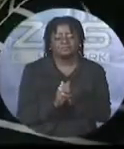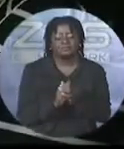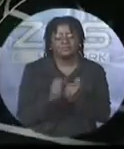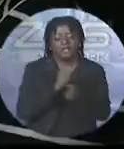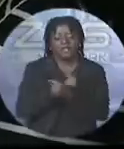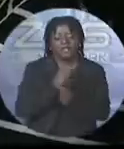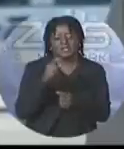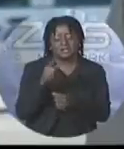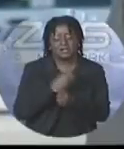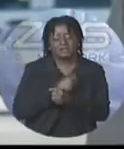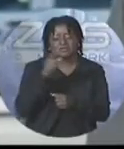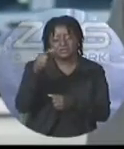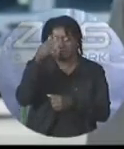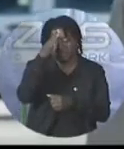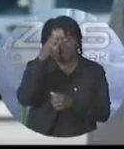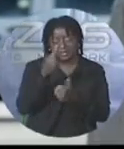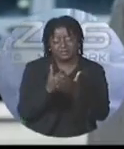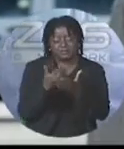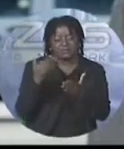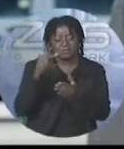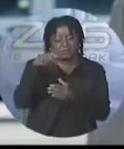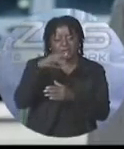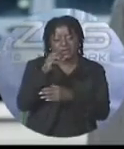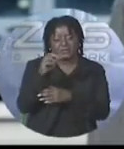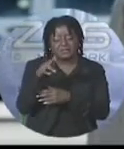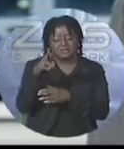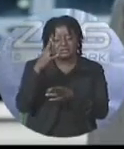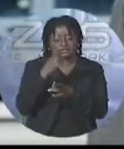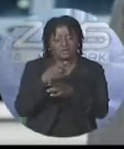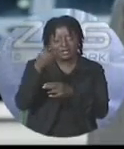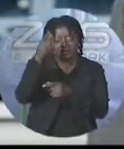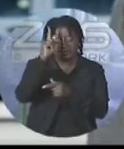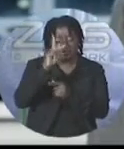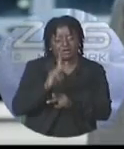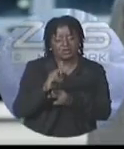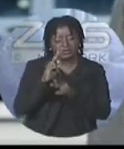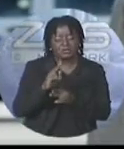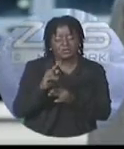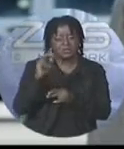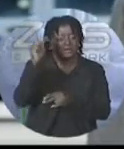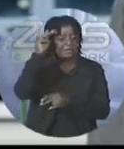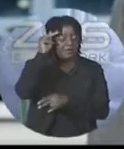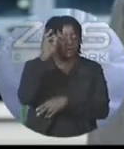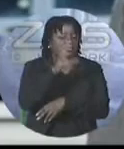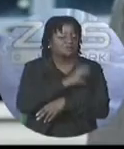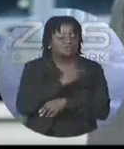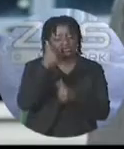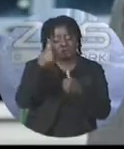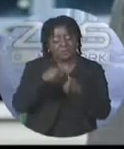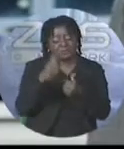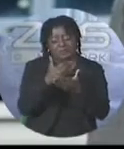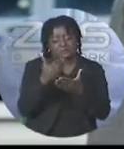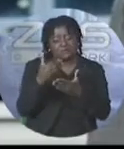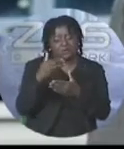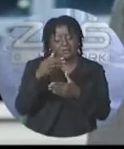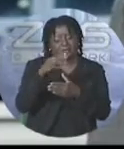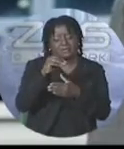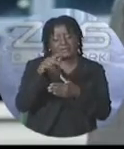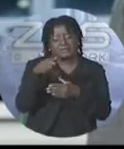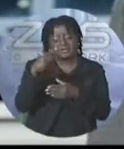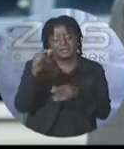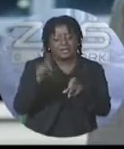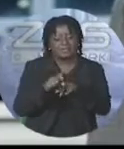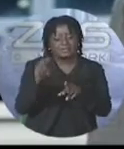I love you, Dad. Former Prime Minister, the Right Honorable Perry Christie, remembered the former parliamentarian as a